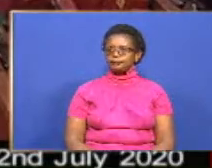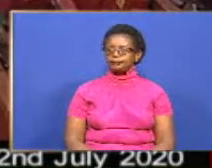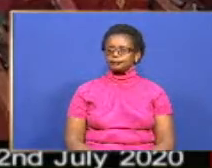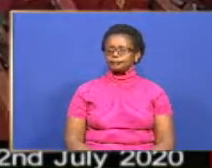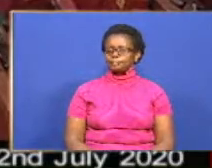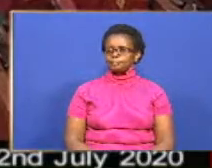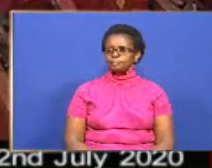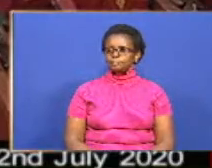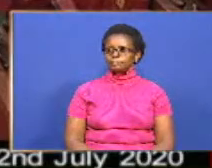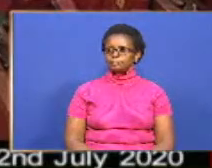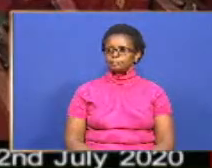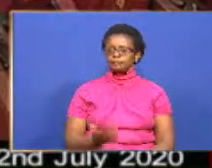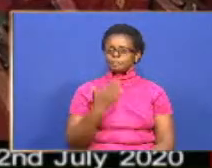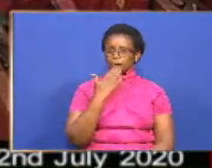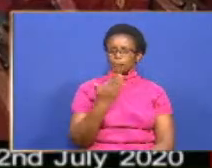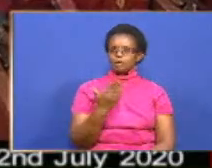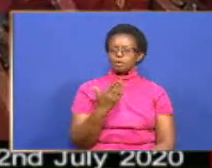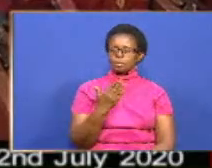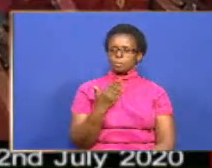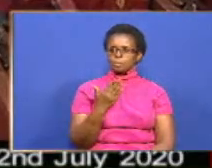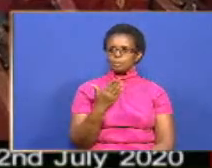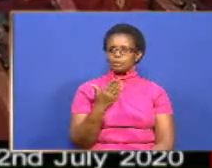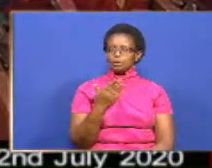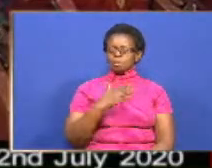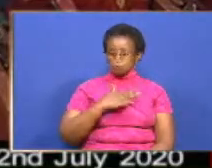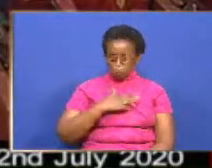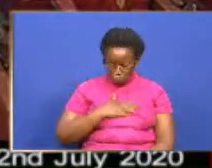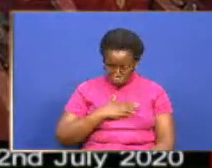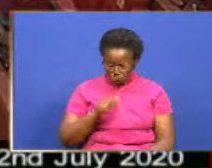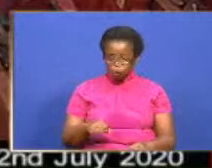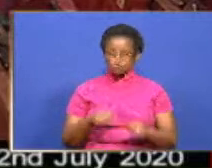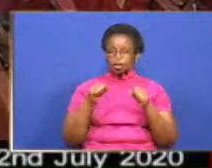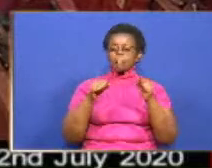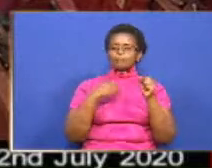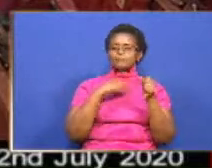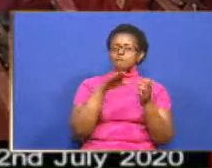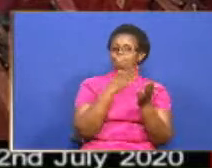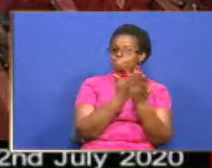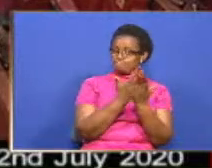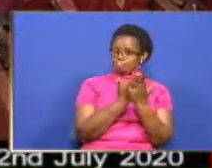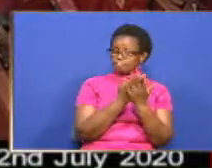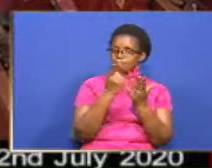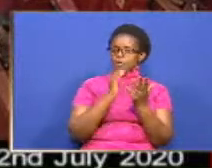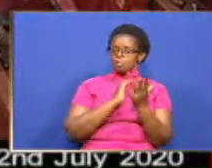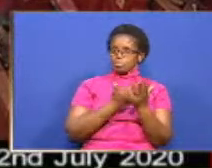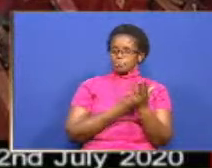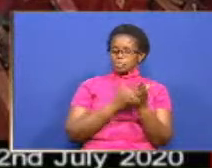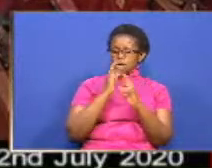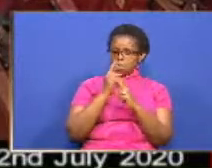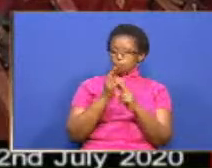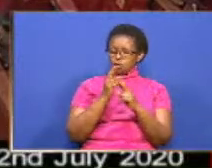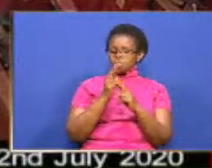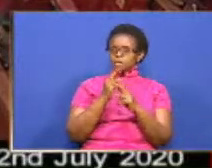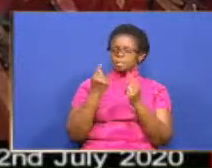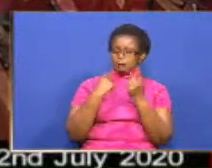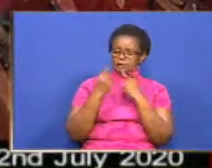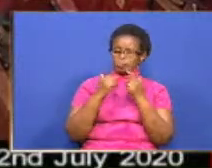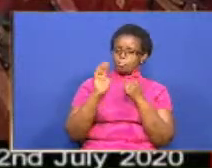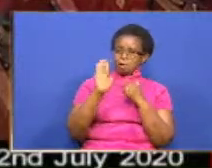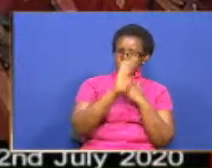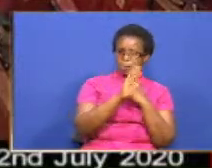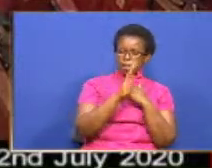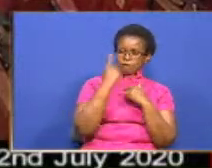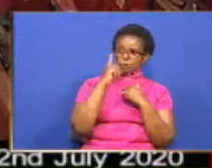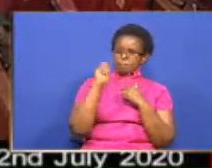Thank you, Mr. Honorable Chair. I beg to move that the committee do report to the House its consideration of the